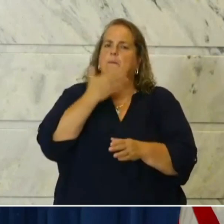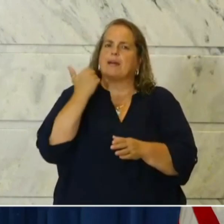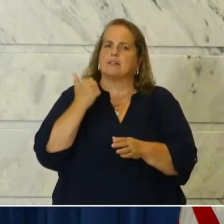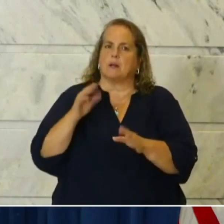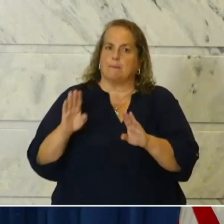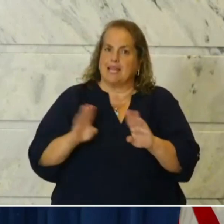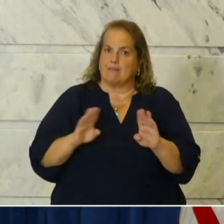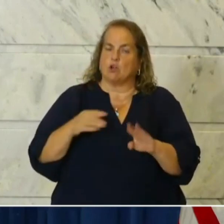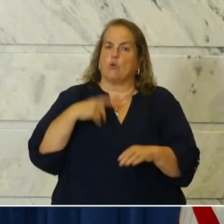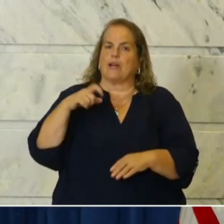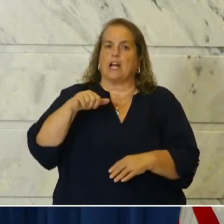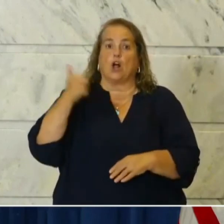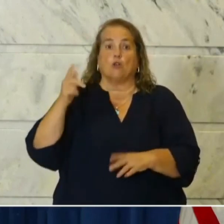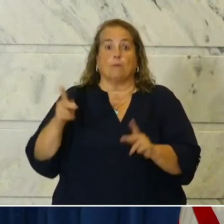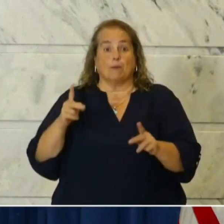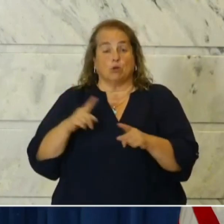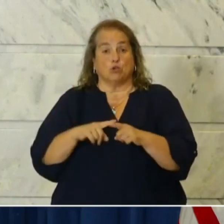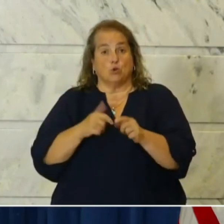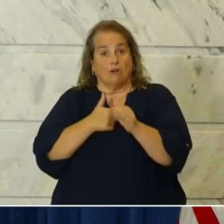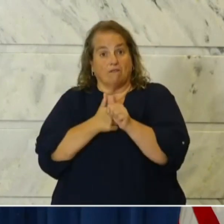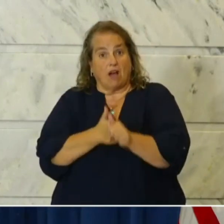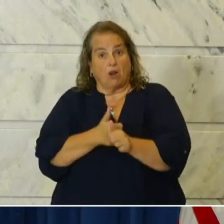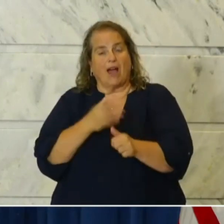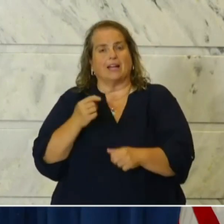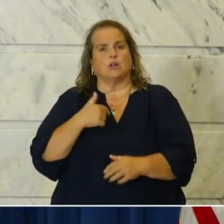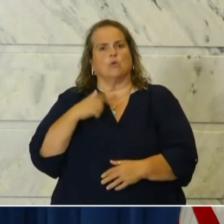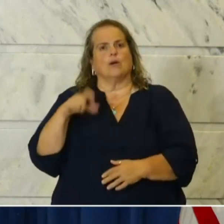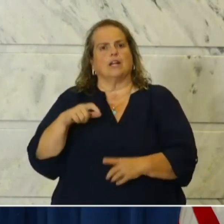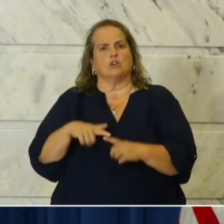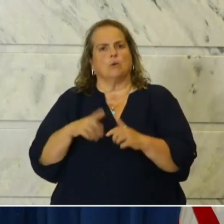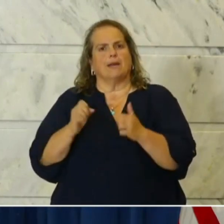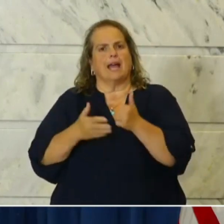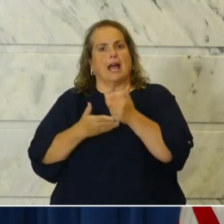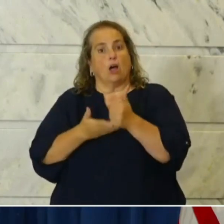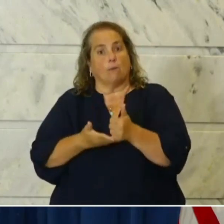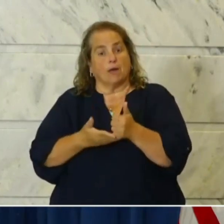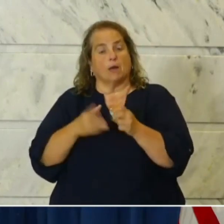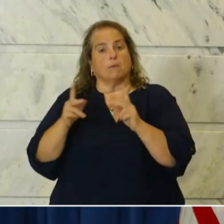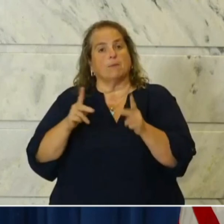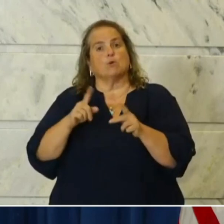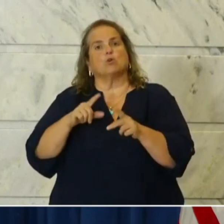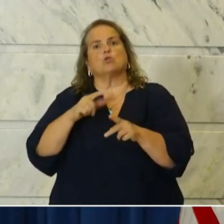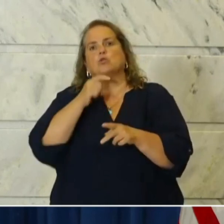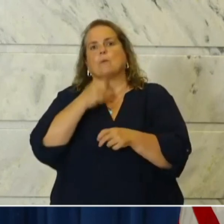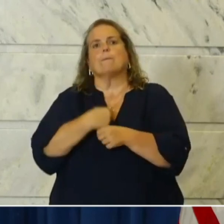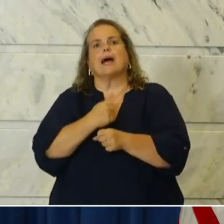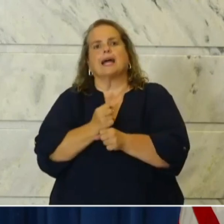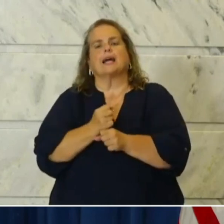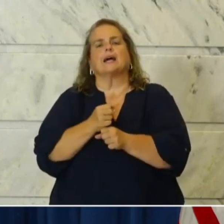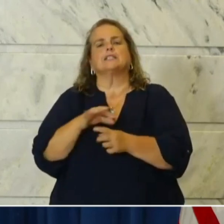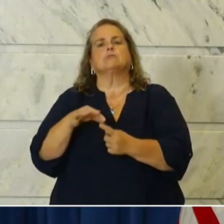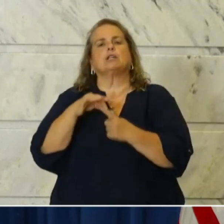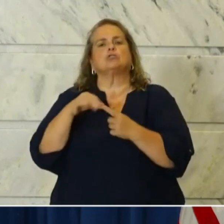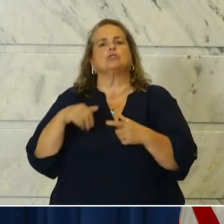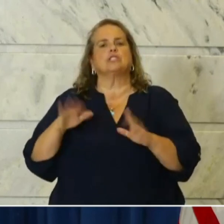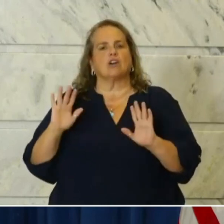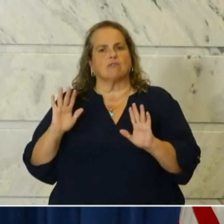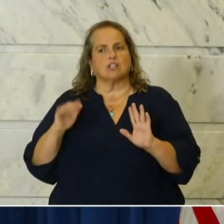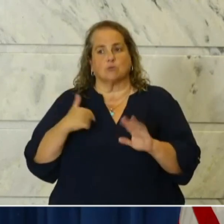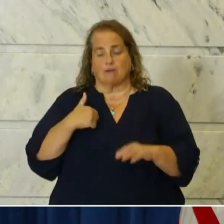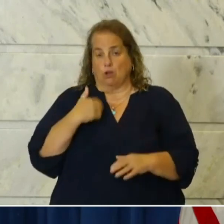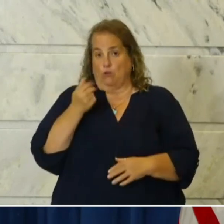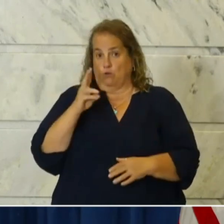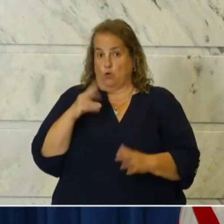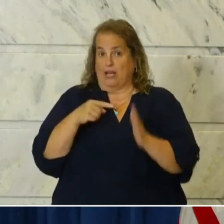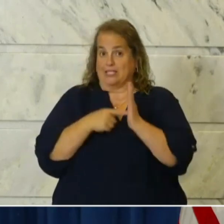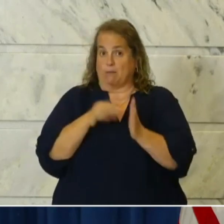need others to follow, and we need to be helping out those that are making special sacrifices. So we have a few examples of